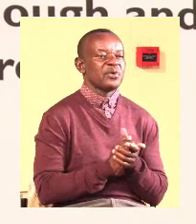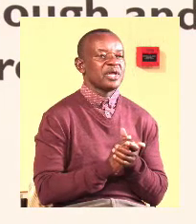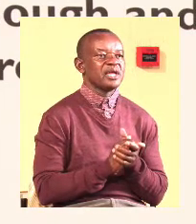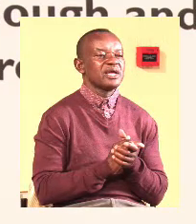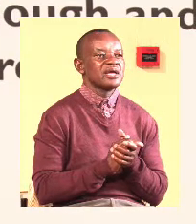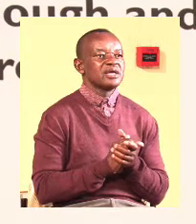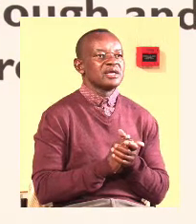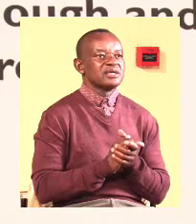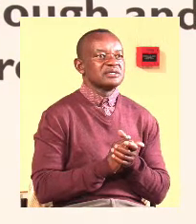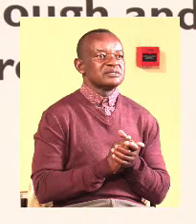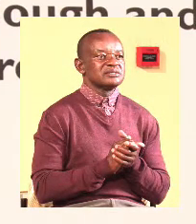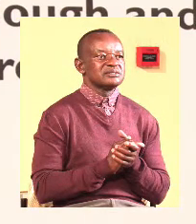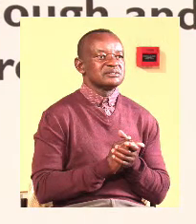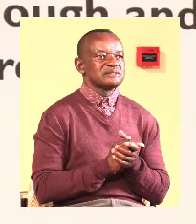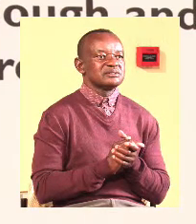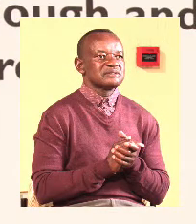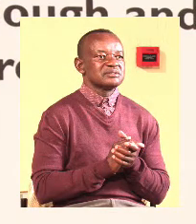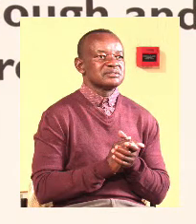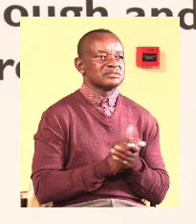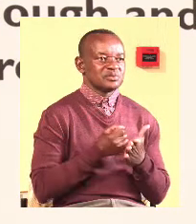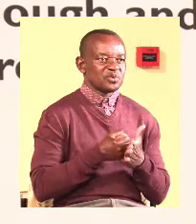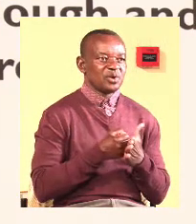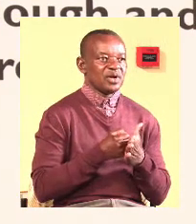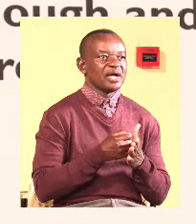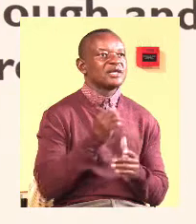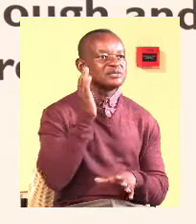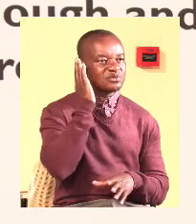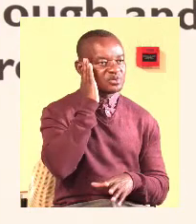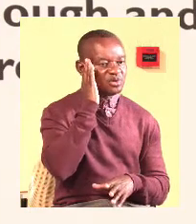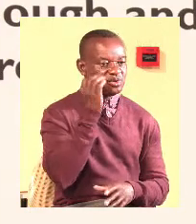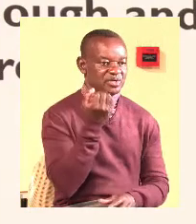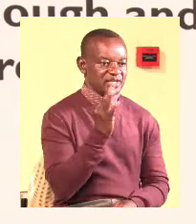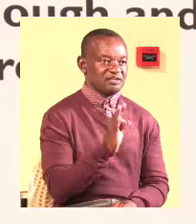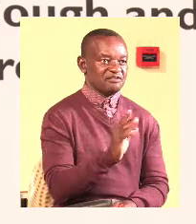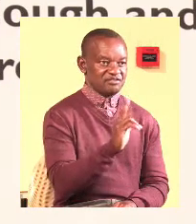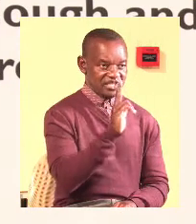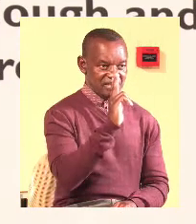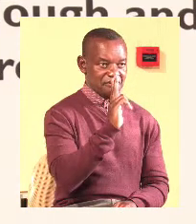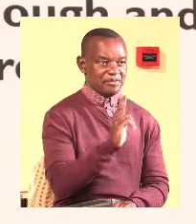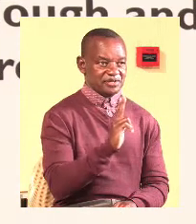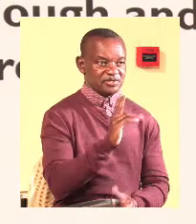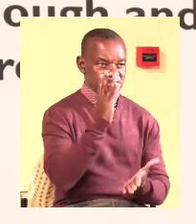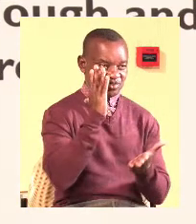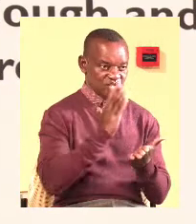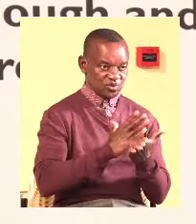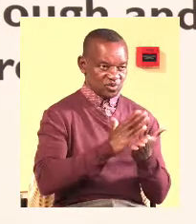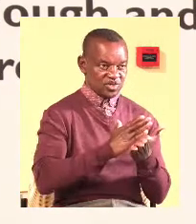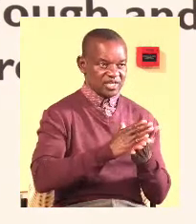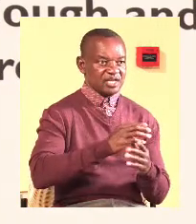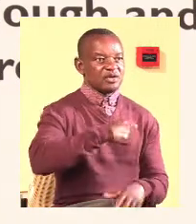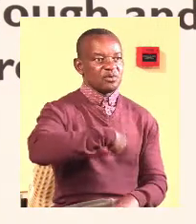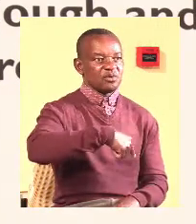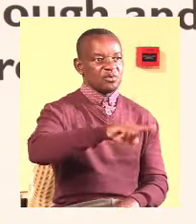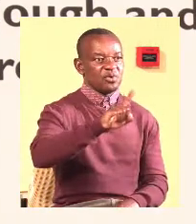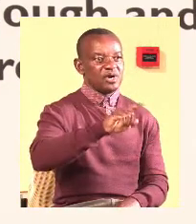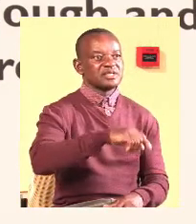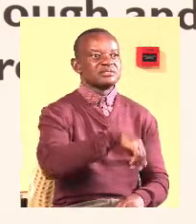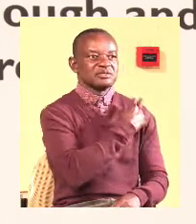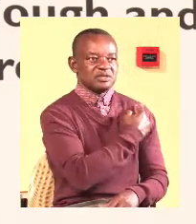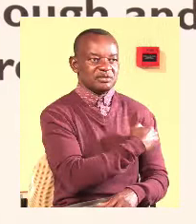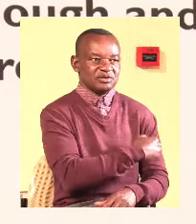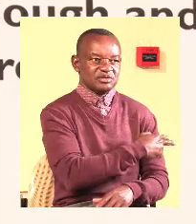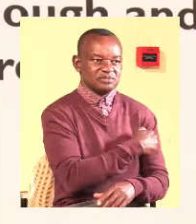obtain medical attention or medication, but it was to no avail. So it's really a challenge,